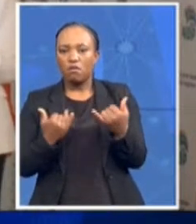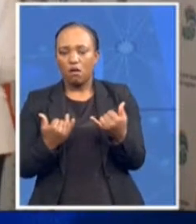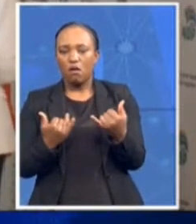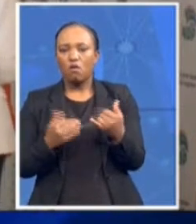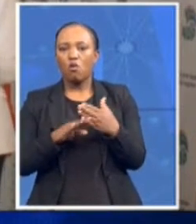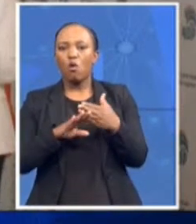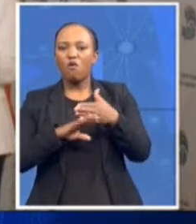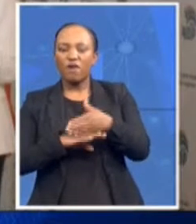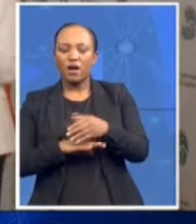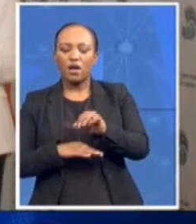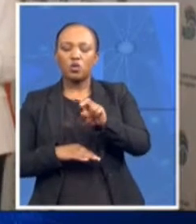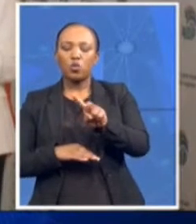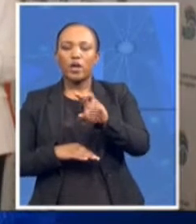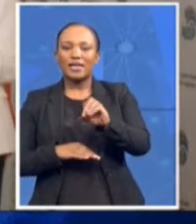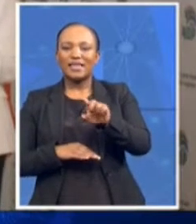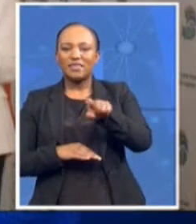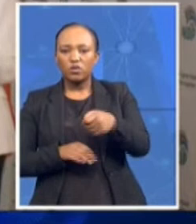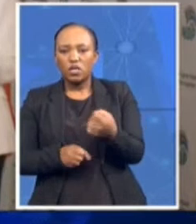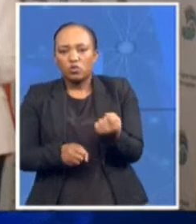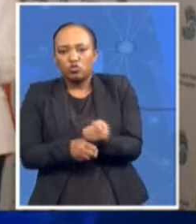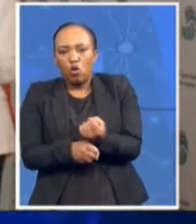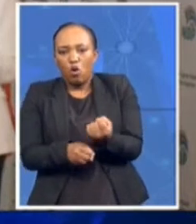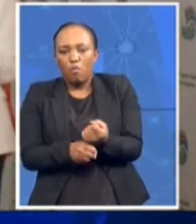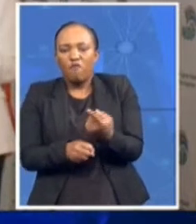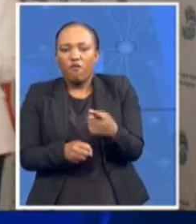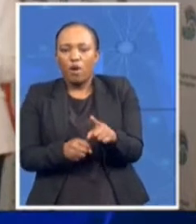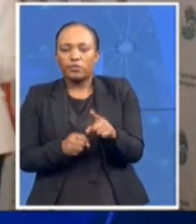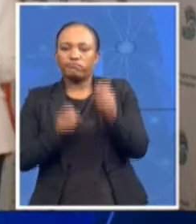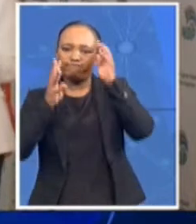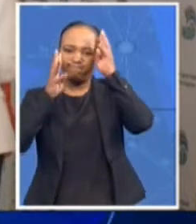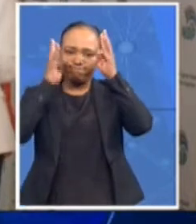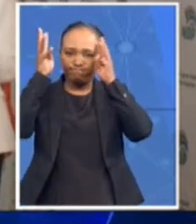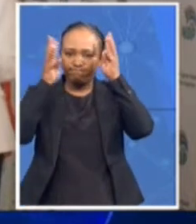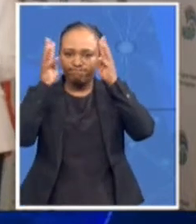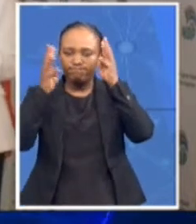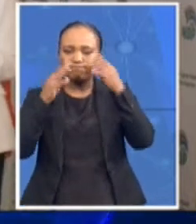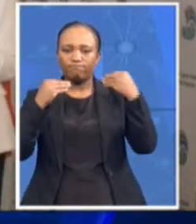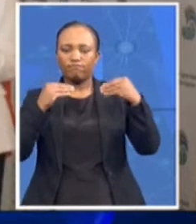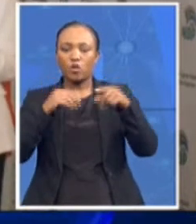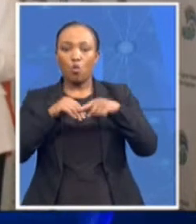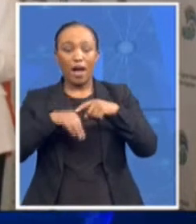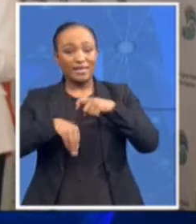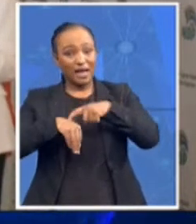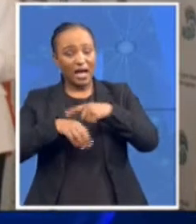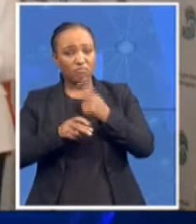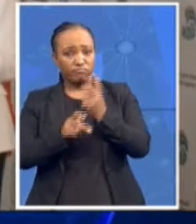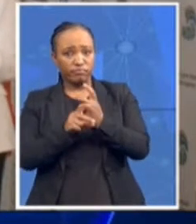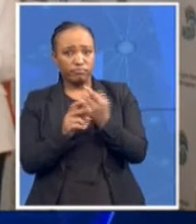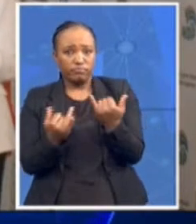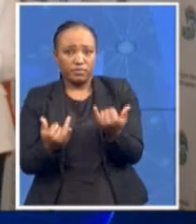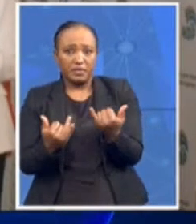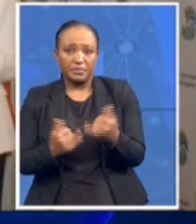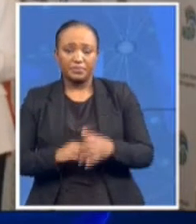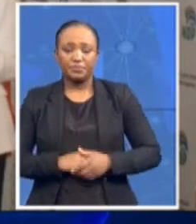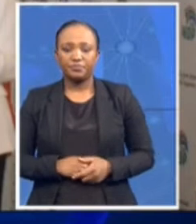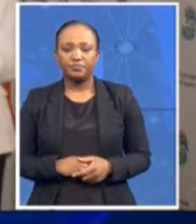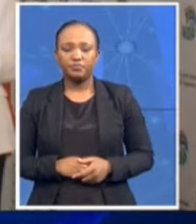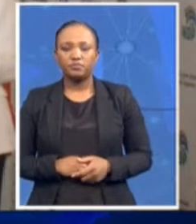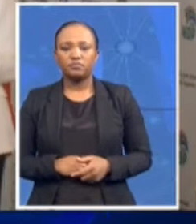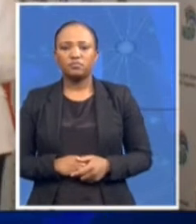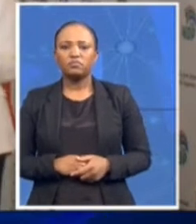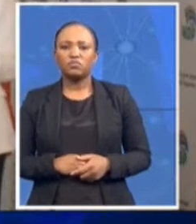the creative sector during a very trying time. In conclusion, I would like to